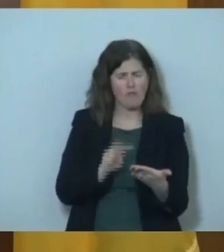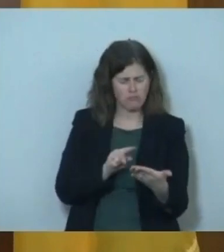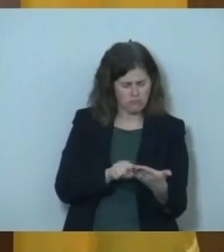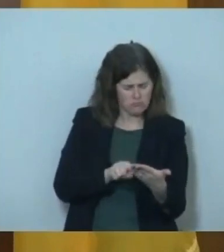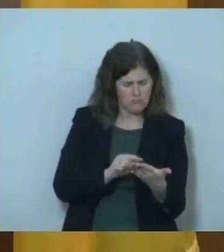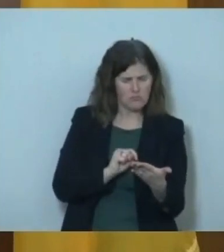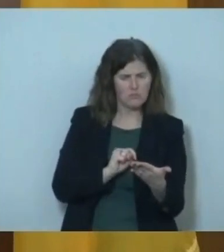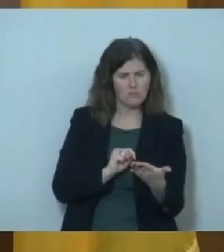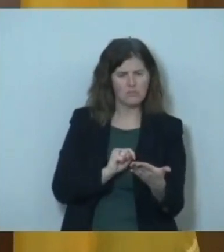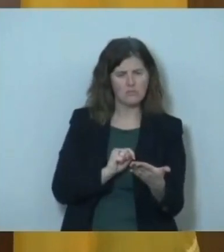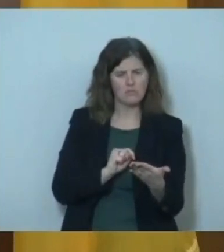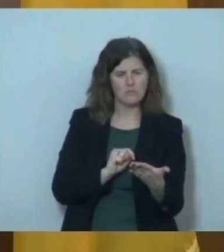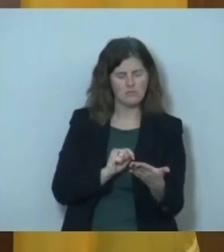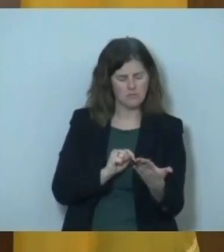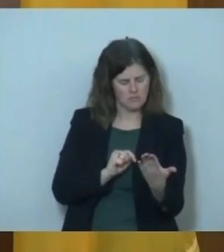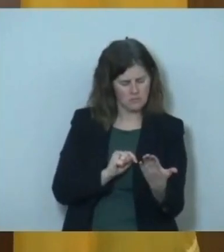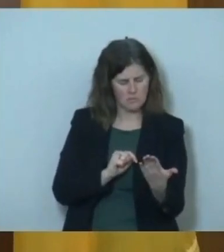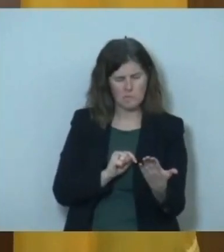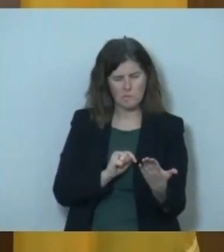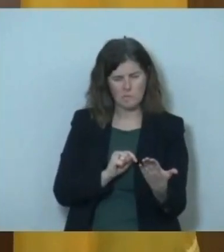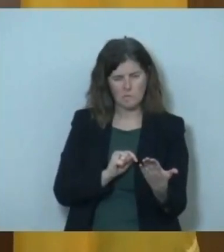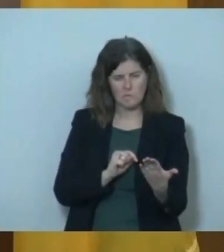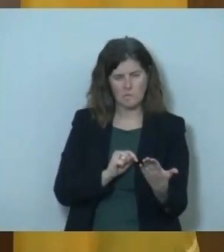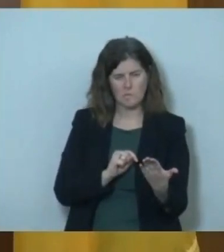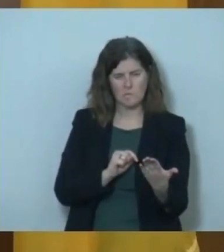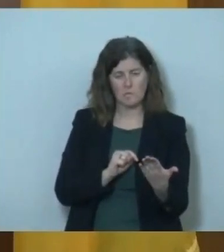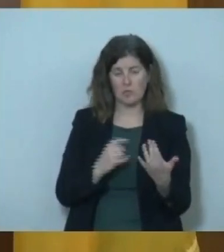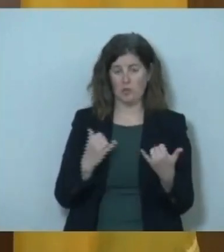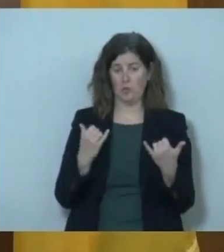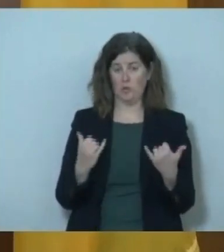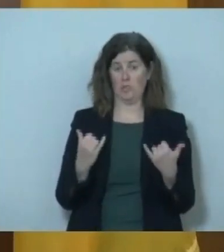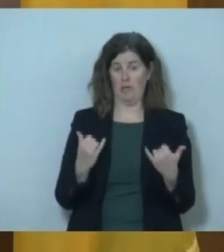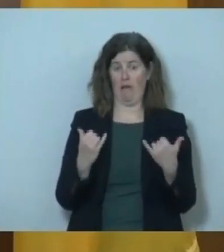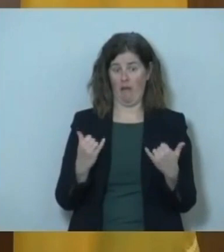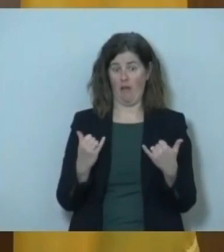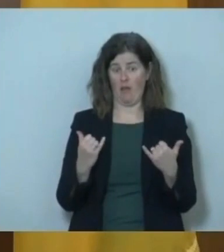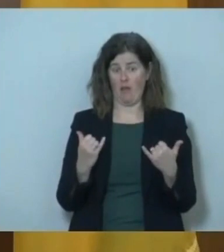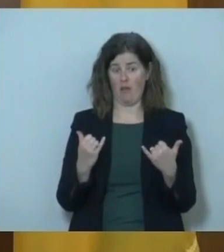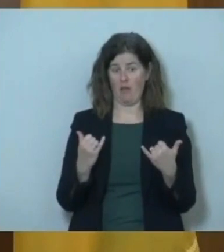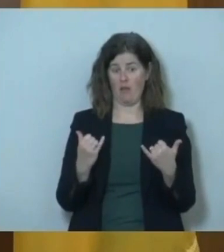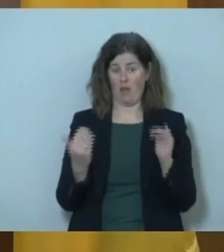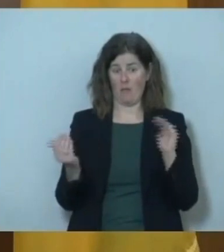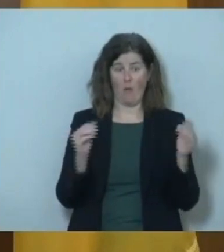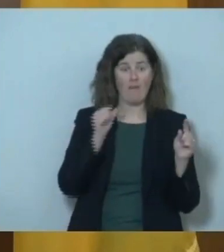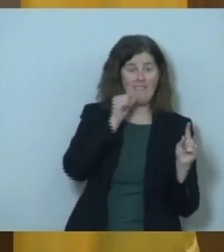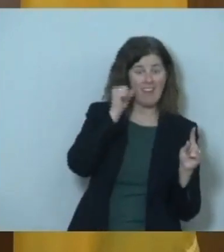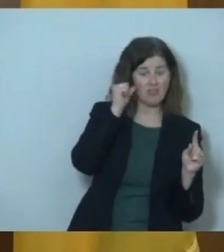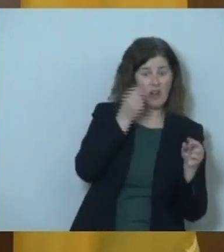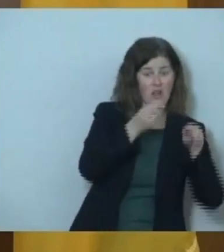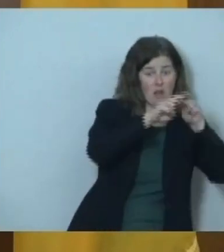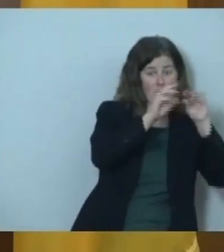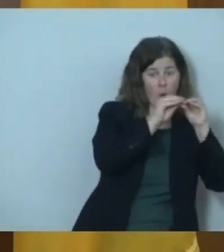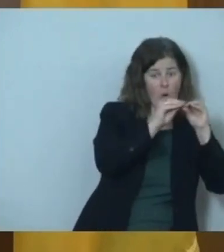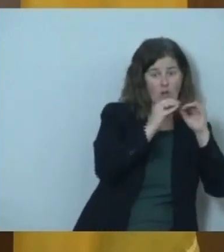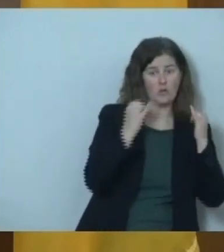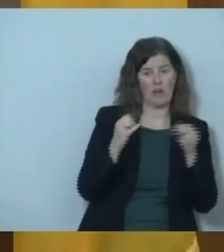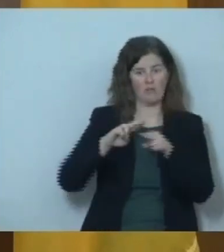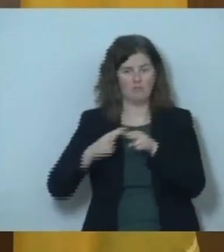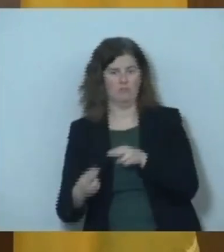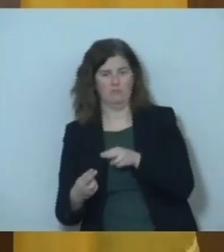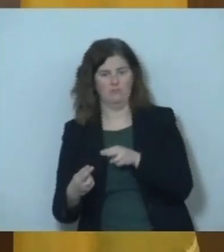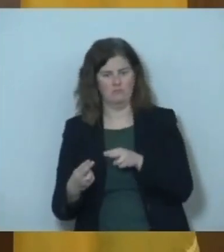we might have had fewer cases today than we did yesterday in Gallup. Is that true, Trip? I think that's exactly